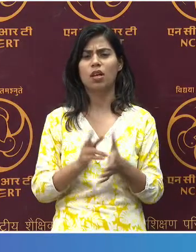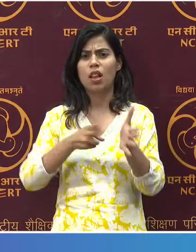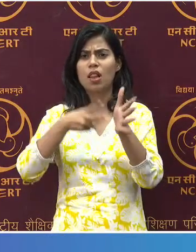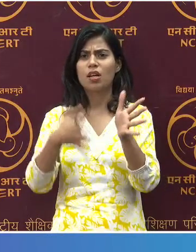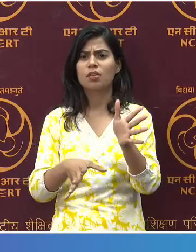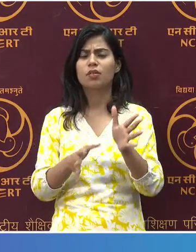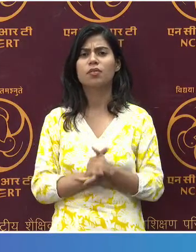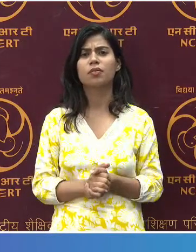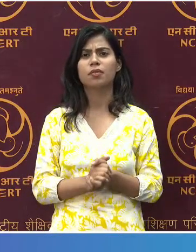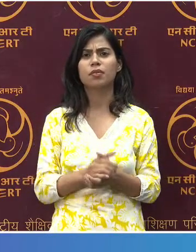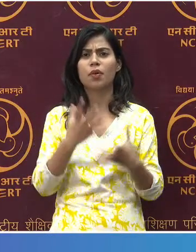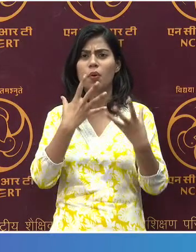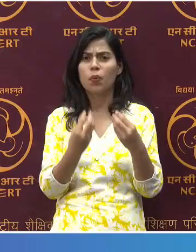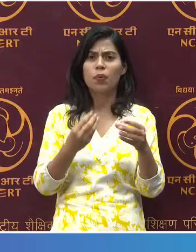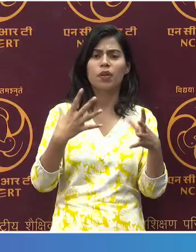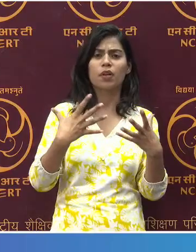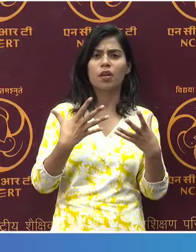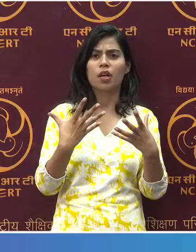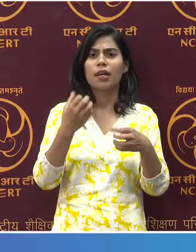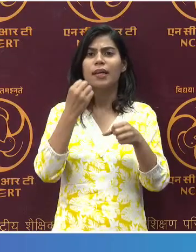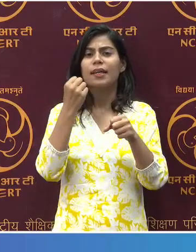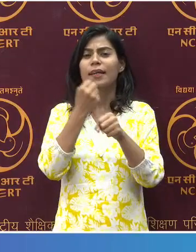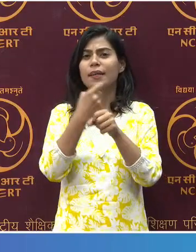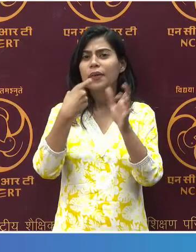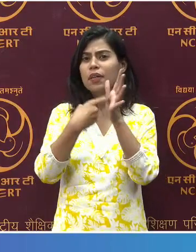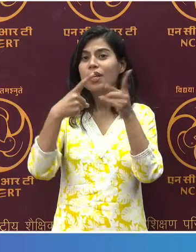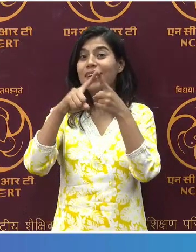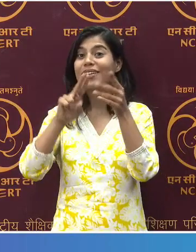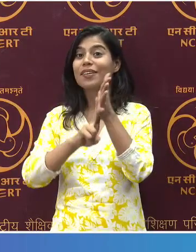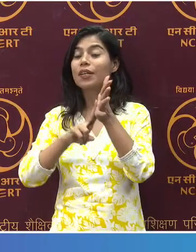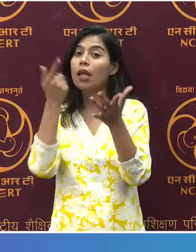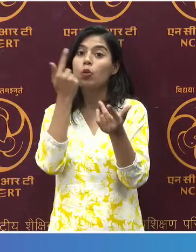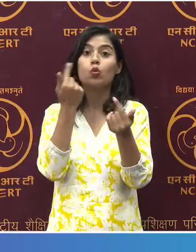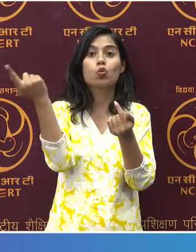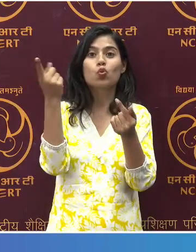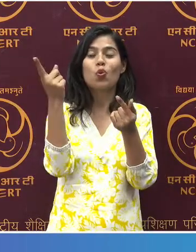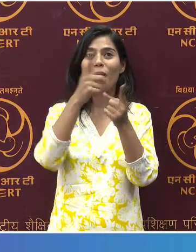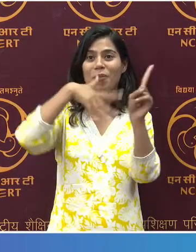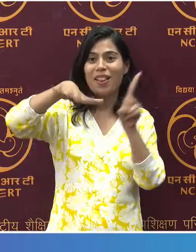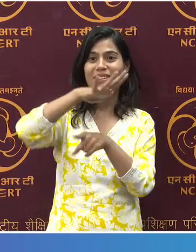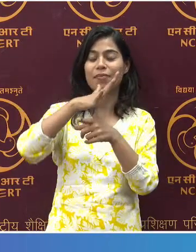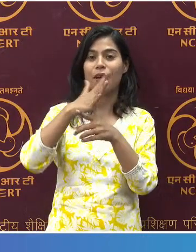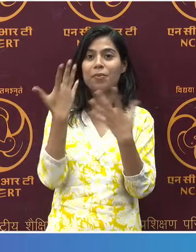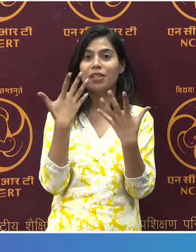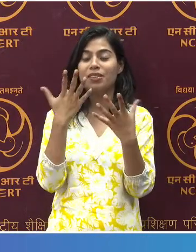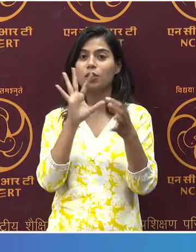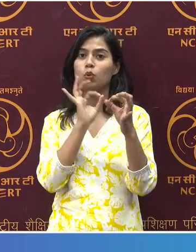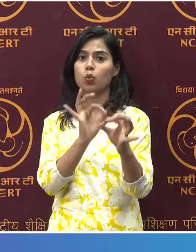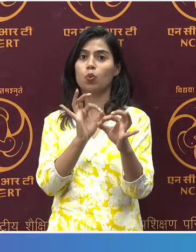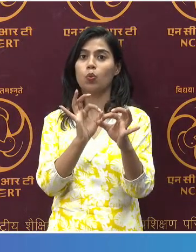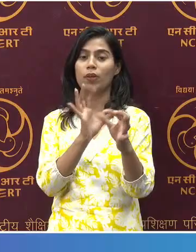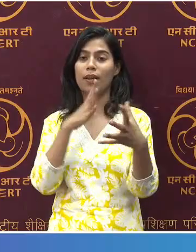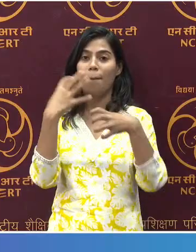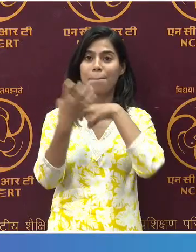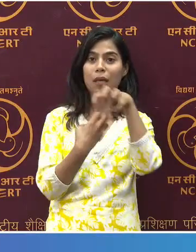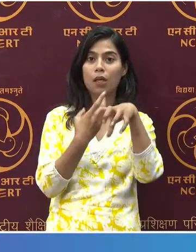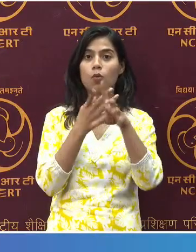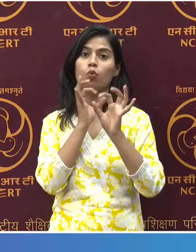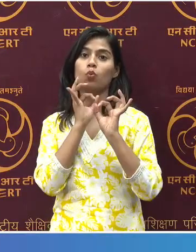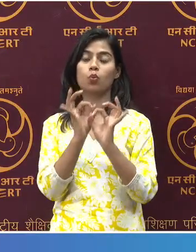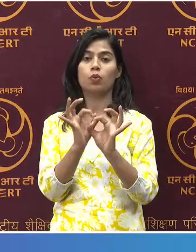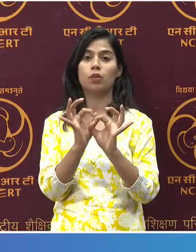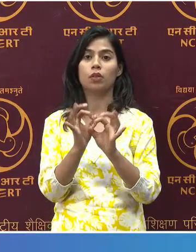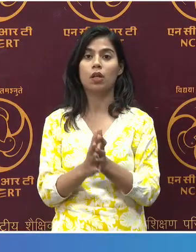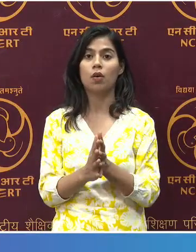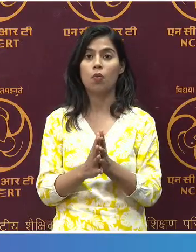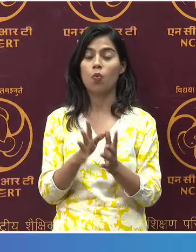and we want some kind of green chemistry, eco-friendly environments. That's why we are looking for those fuels which are not going